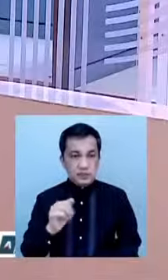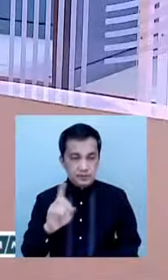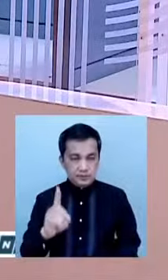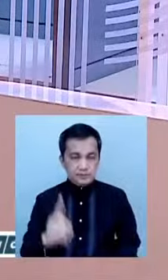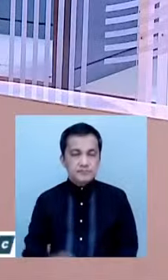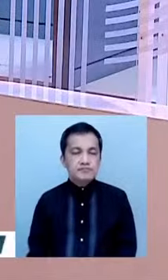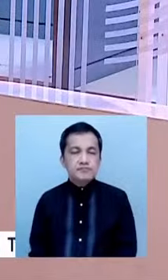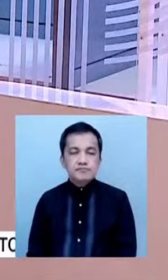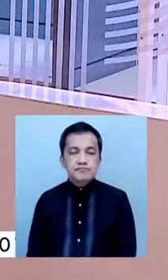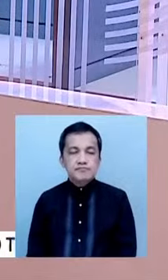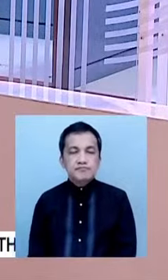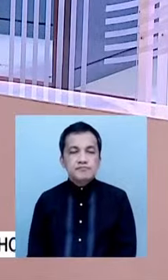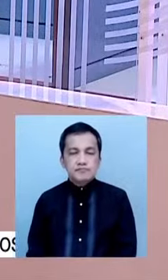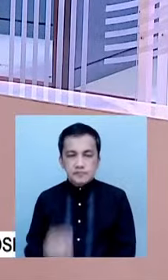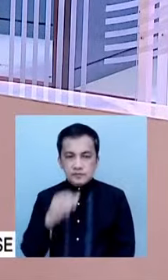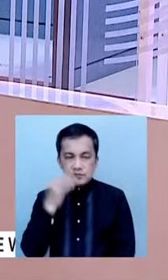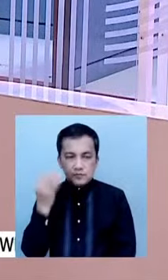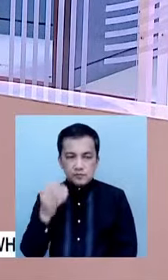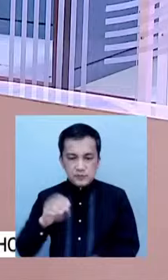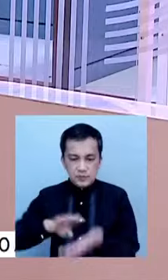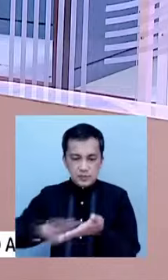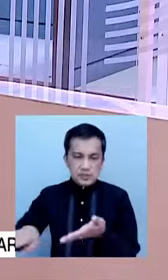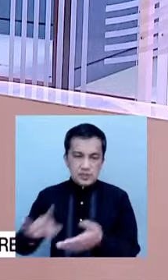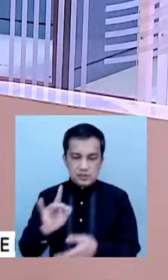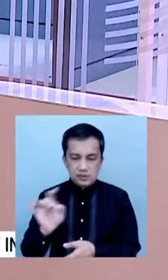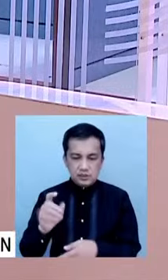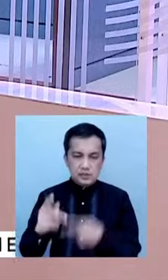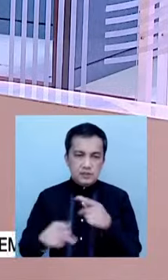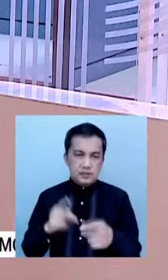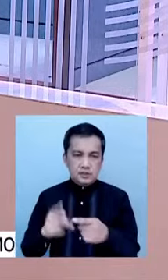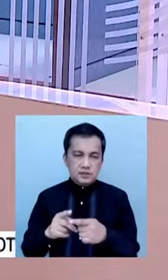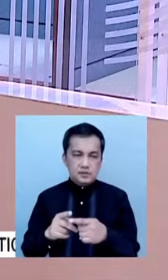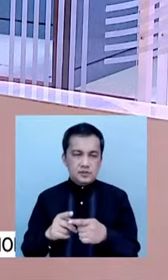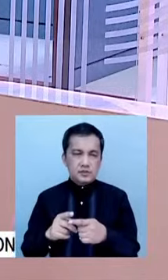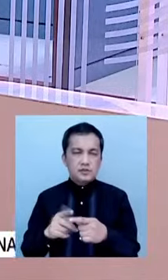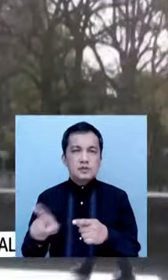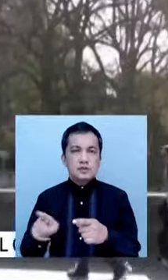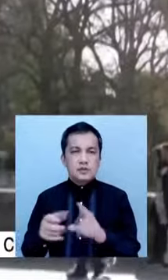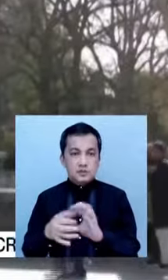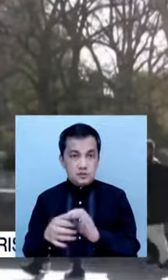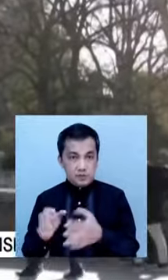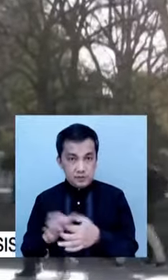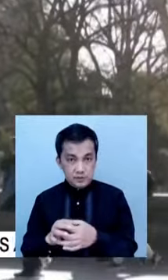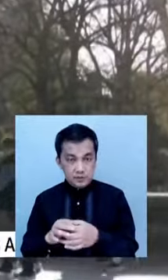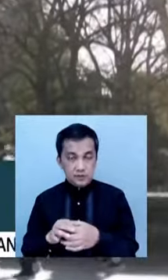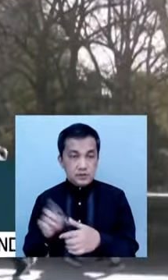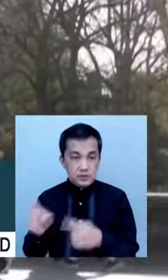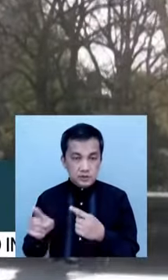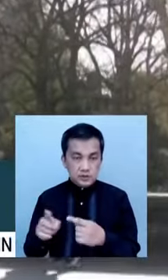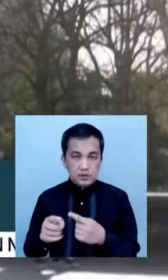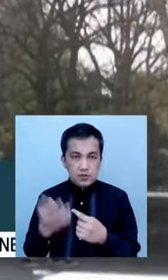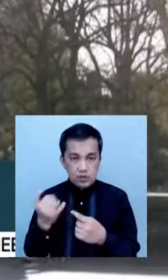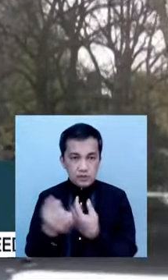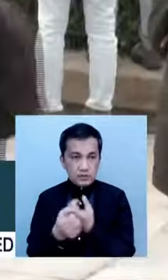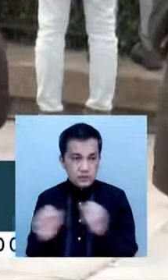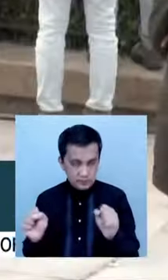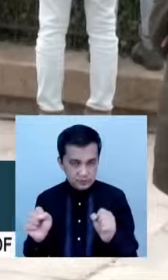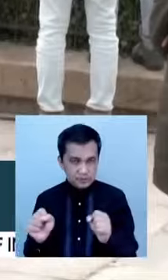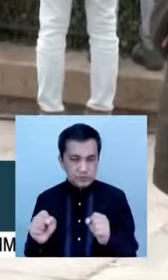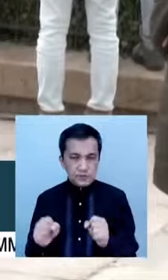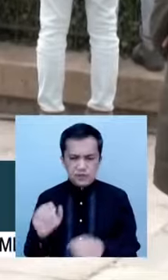France excludes some 800 people from the Paris Olympics over security fears. The list includes 15